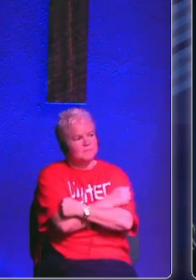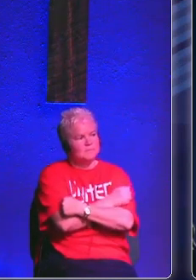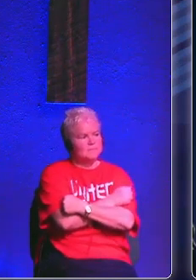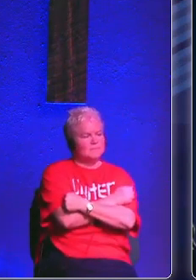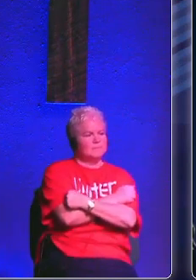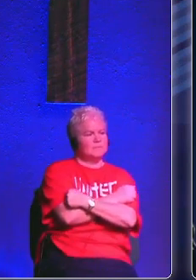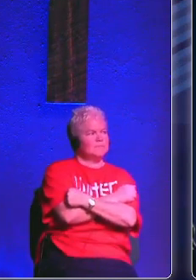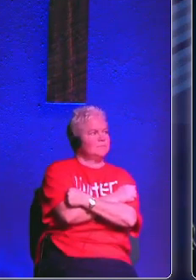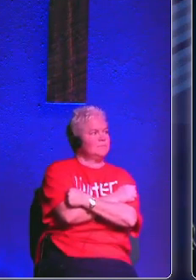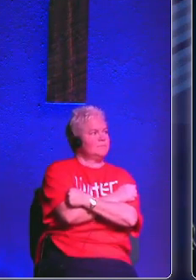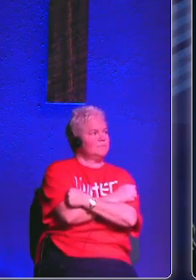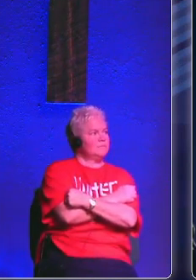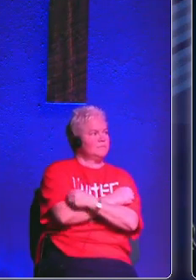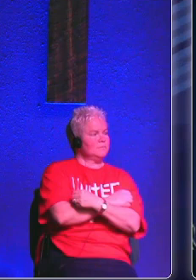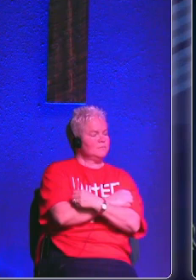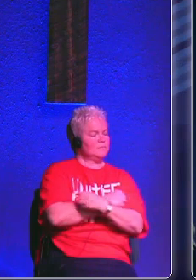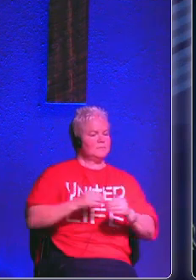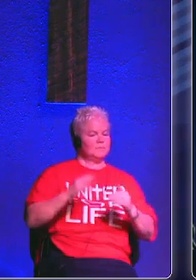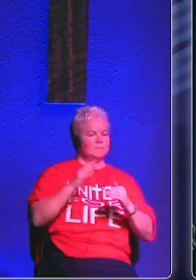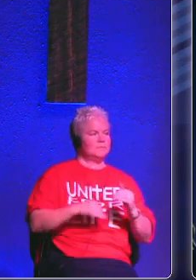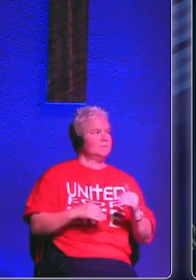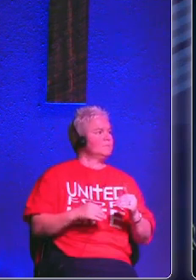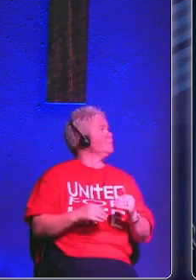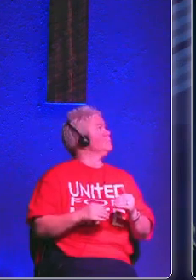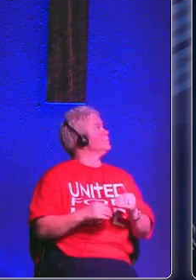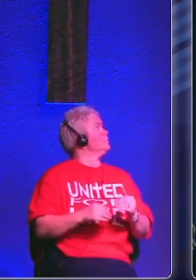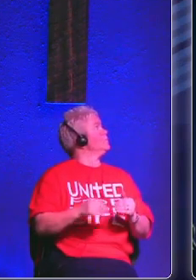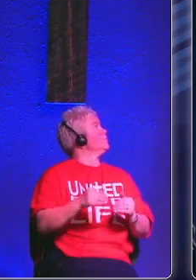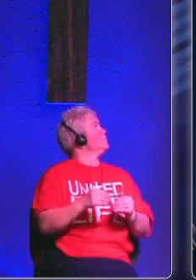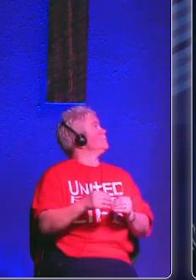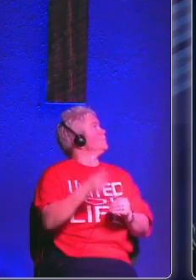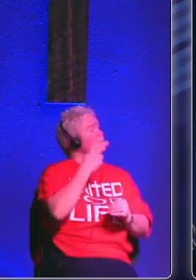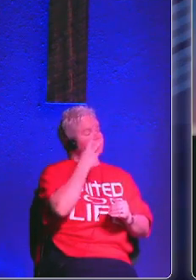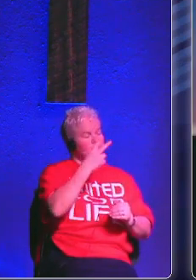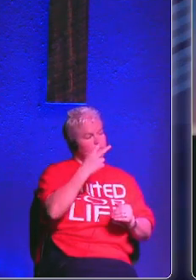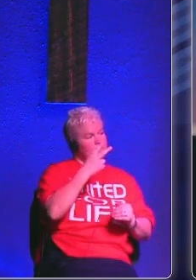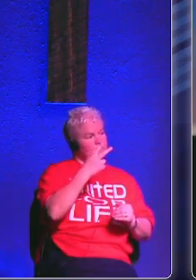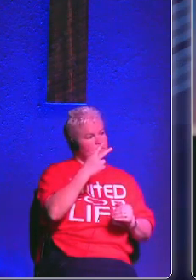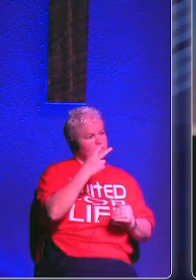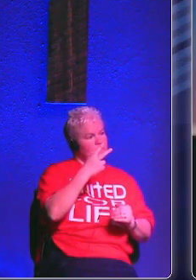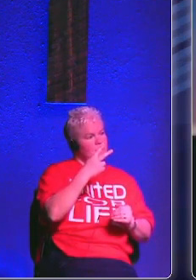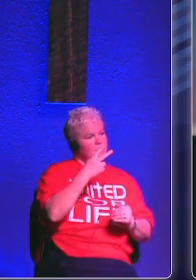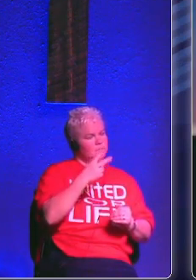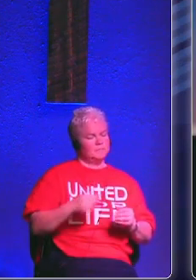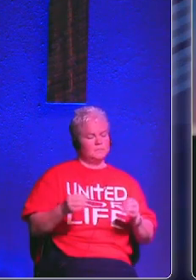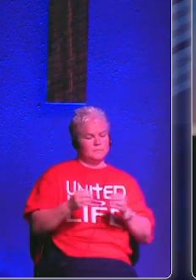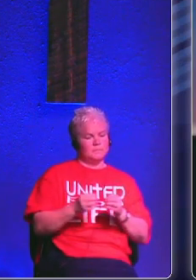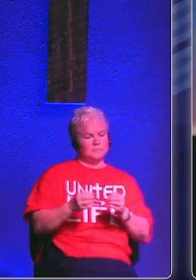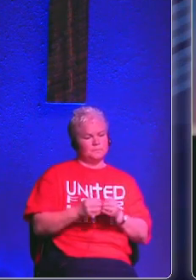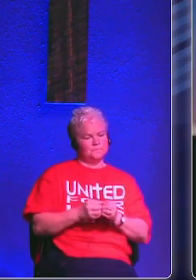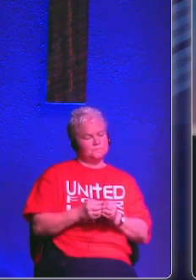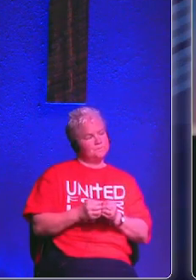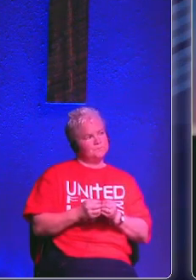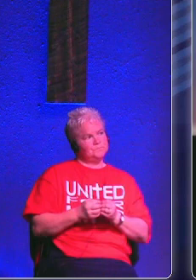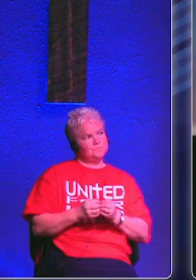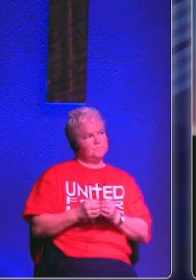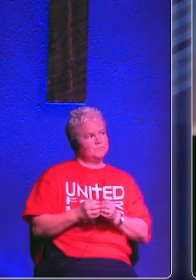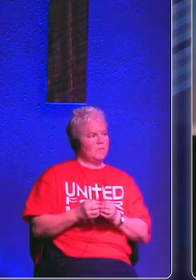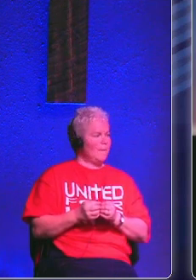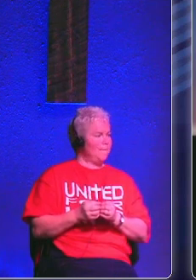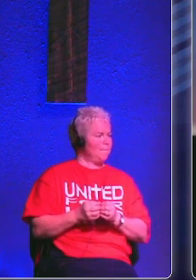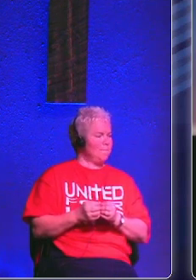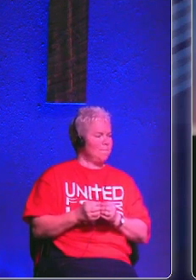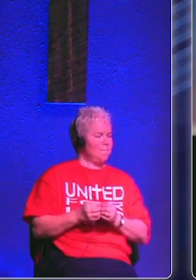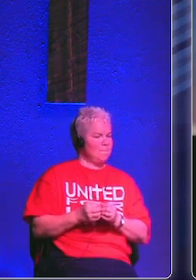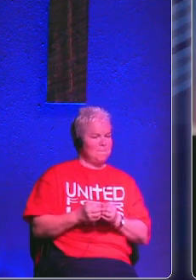there. And then we have, so what it's going to look like, of course, we have a lot coming up here, don't we? So we're going